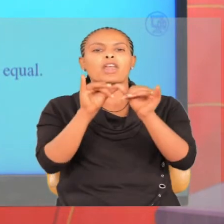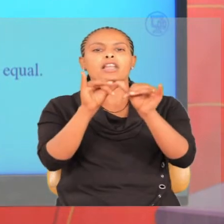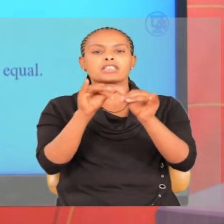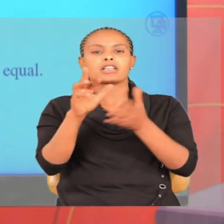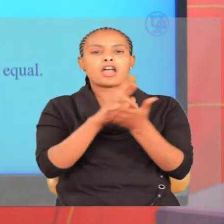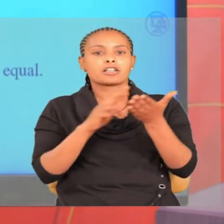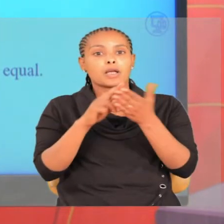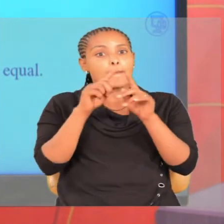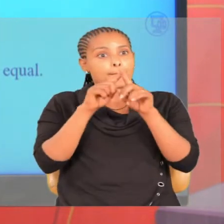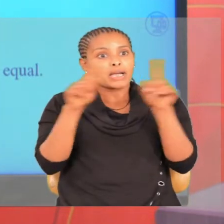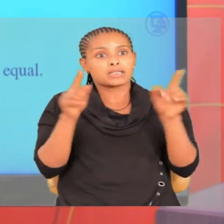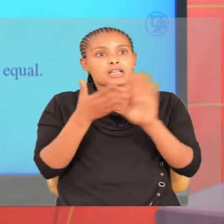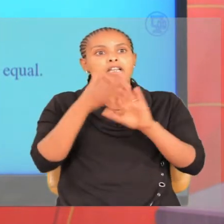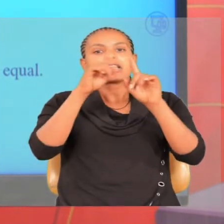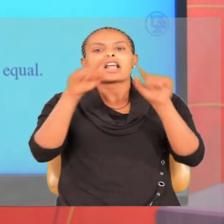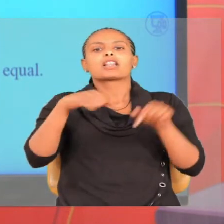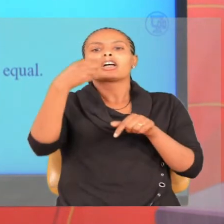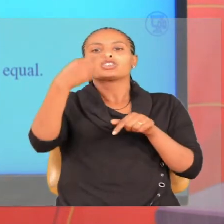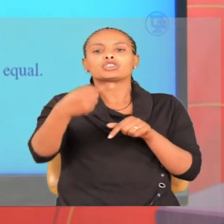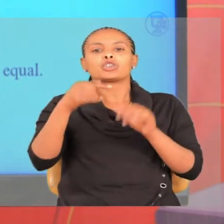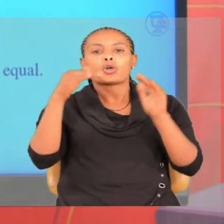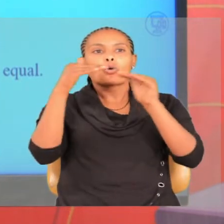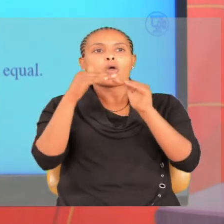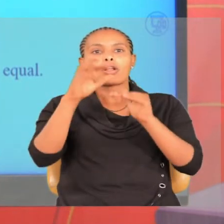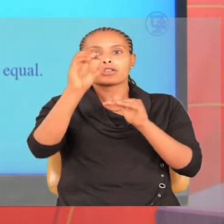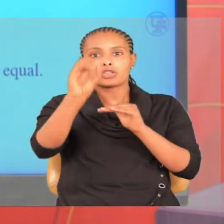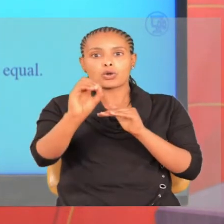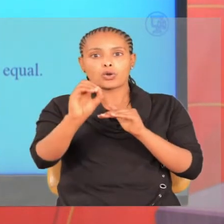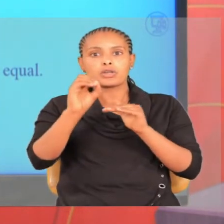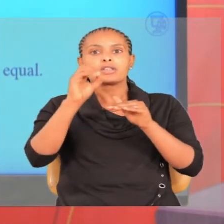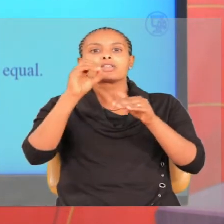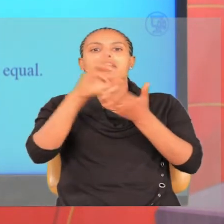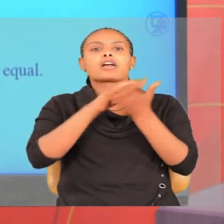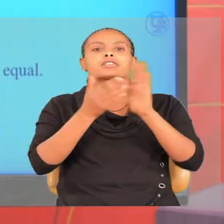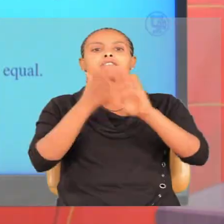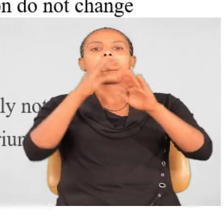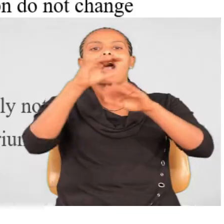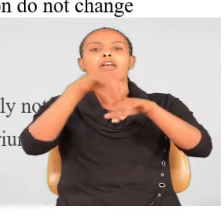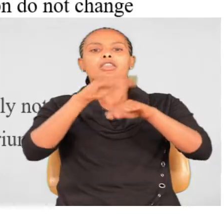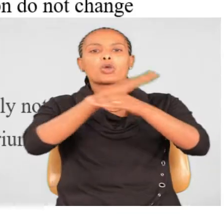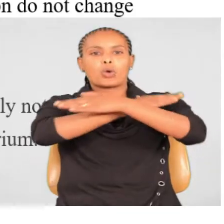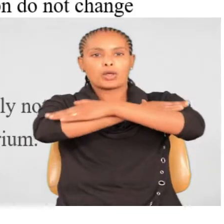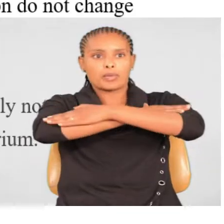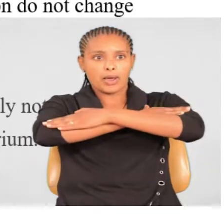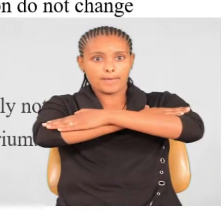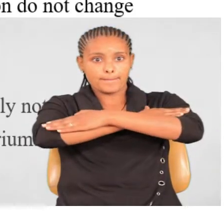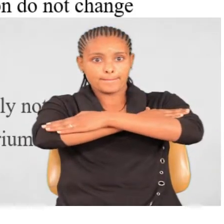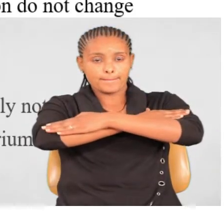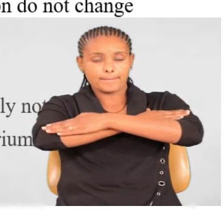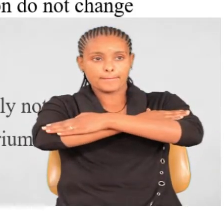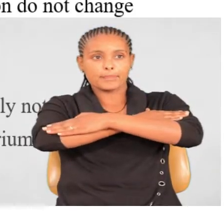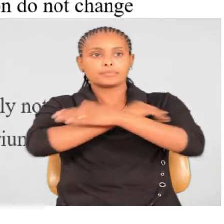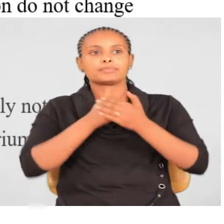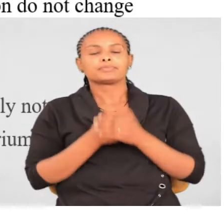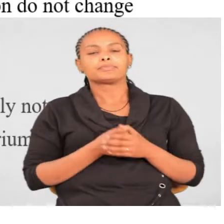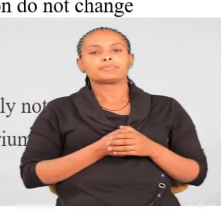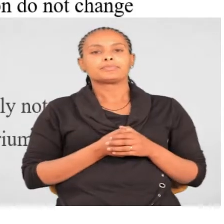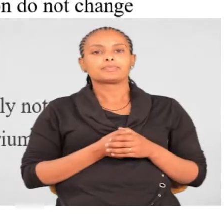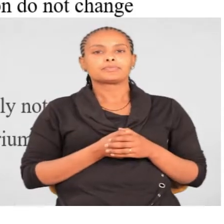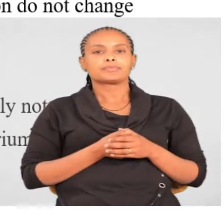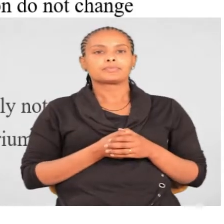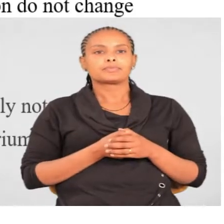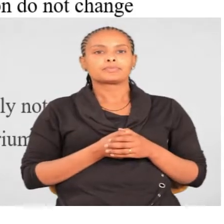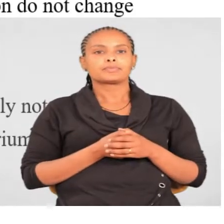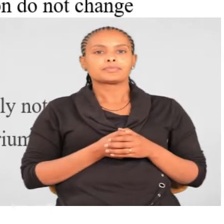reaction. But if delta G equals 0, the reaction is at equilibrium reaction.